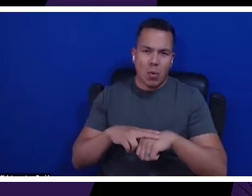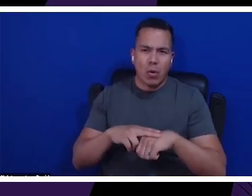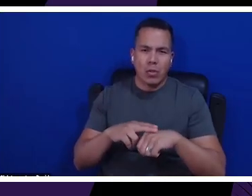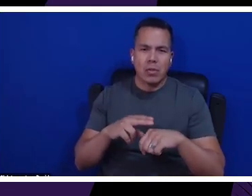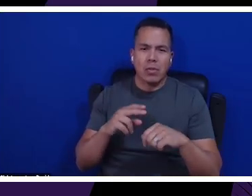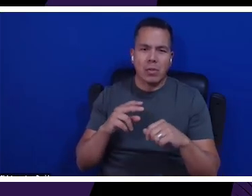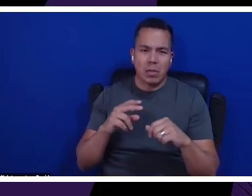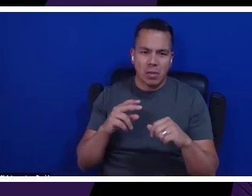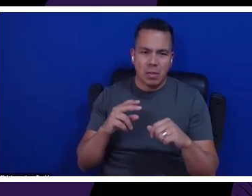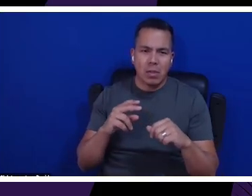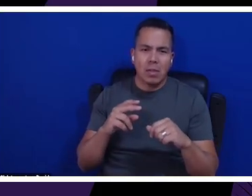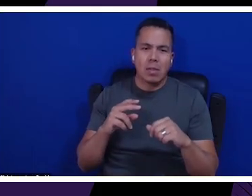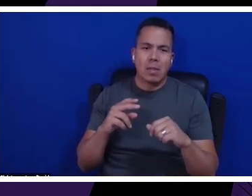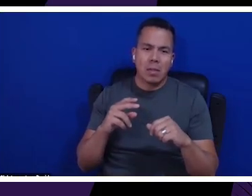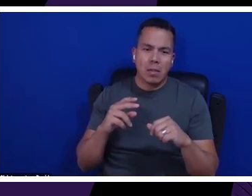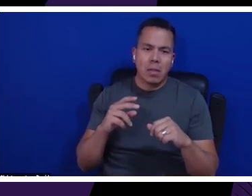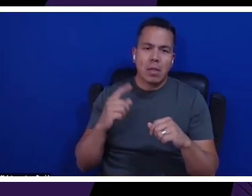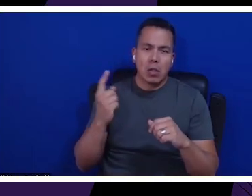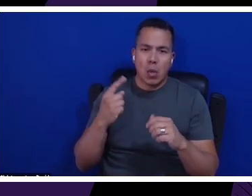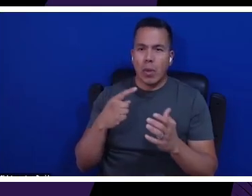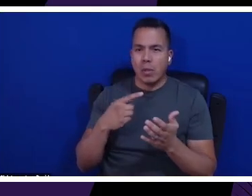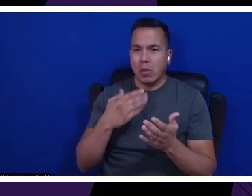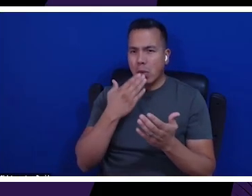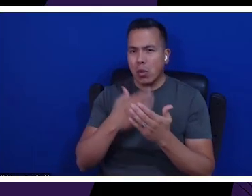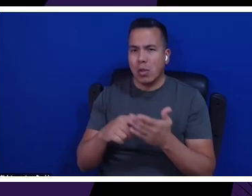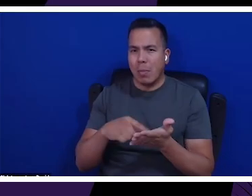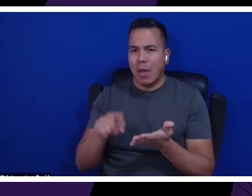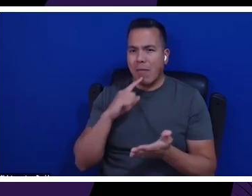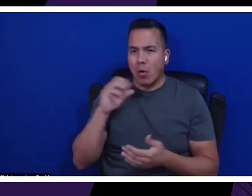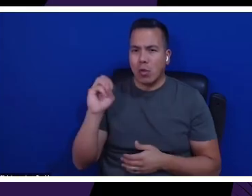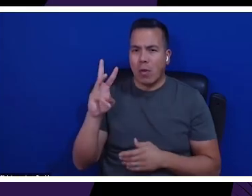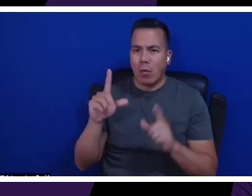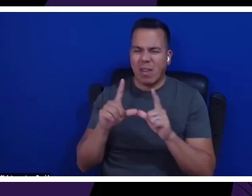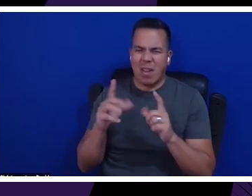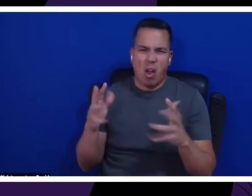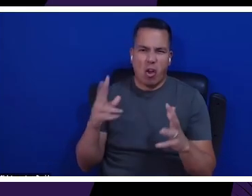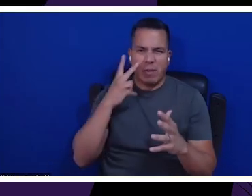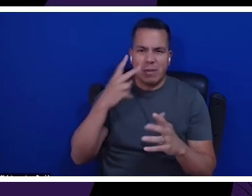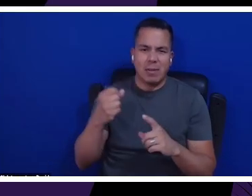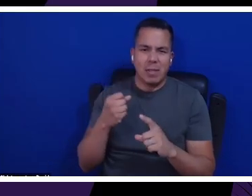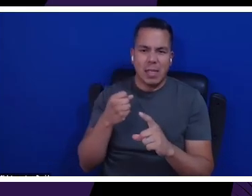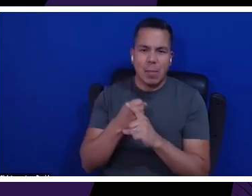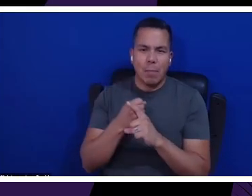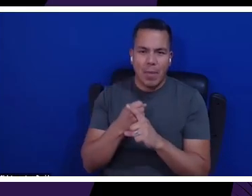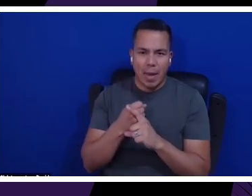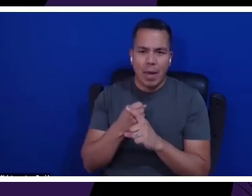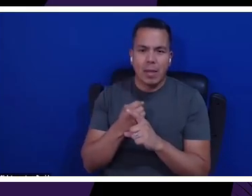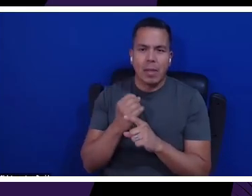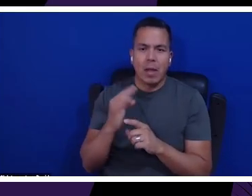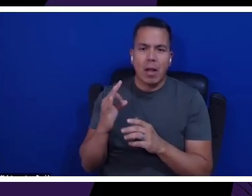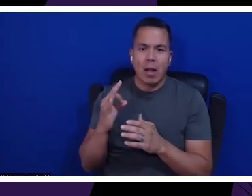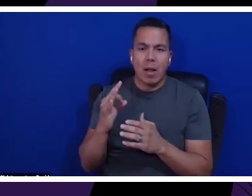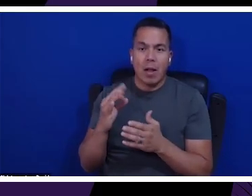pay for a software license. And I've seen already the impact that the